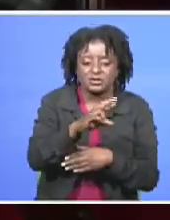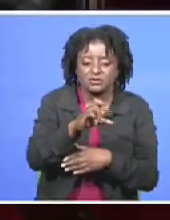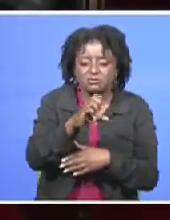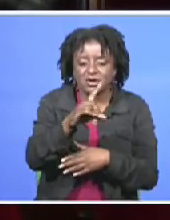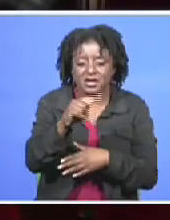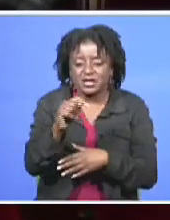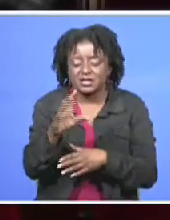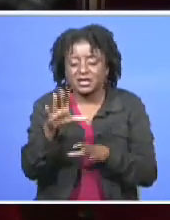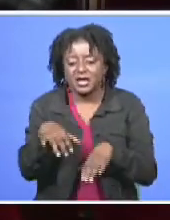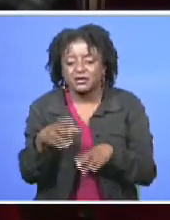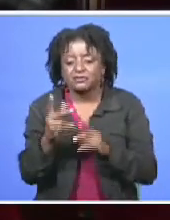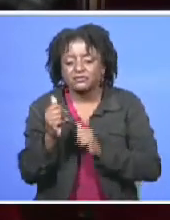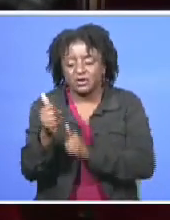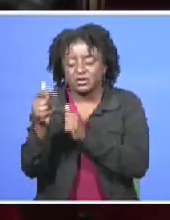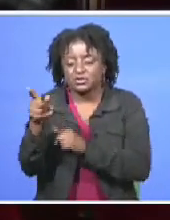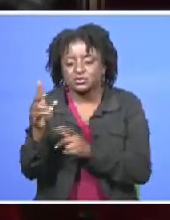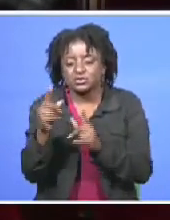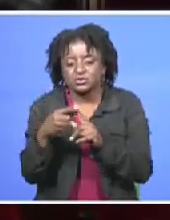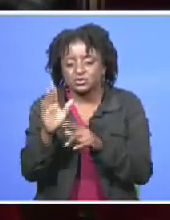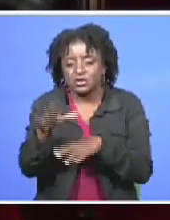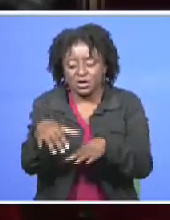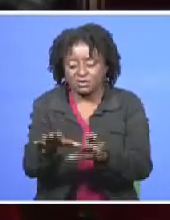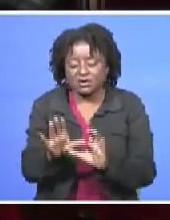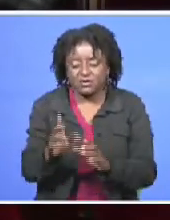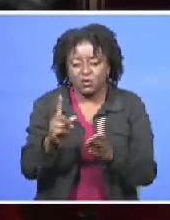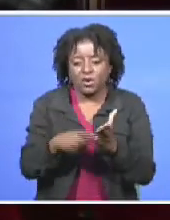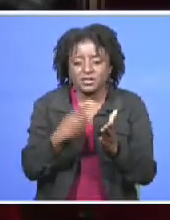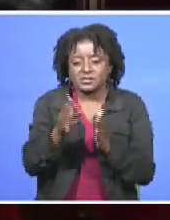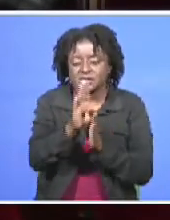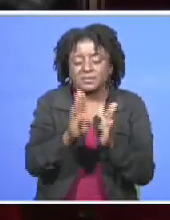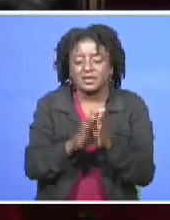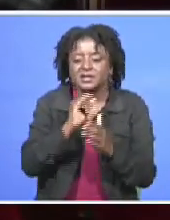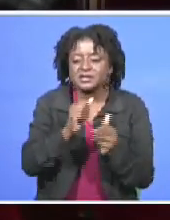Bethel says once the bill is passed, a dead person's credit